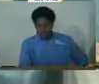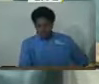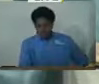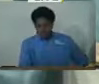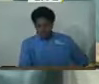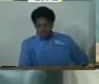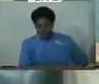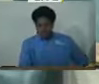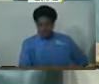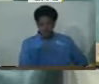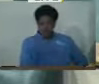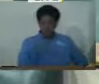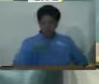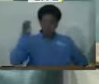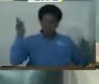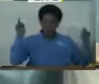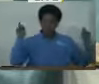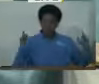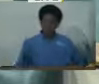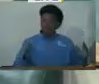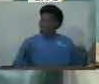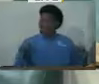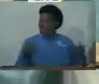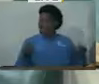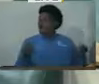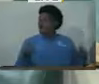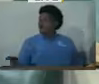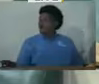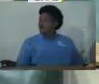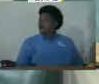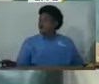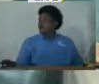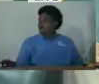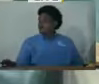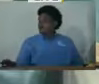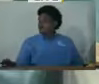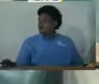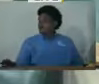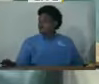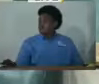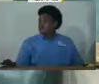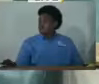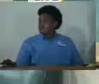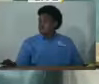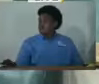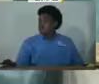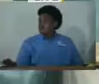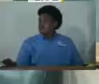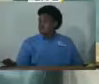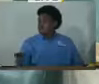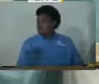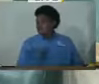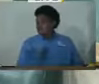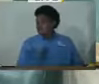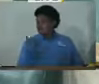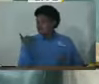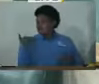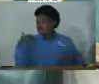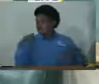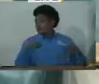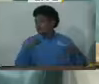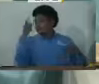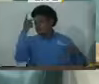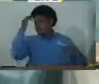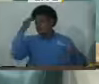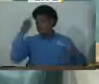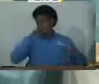Madam Speaker, the office I hold as Prime Minister is a